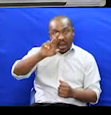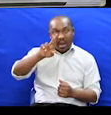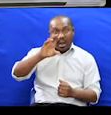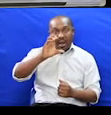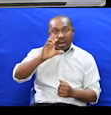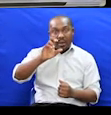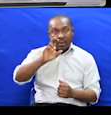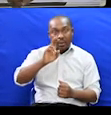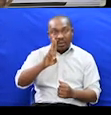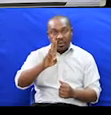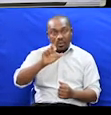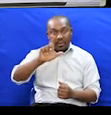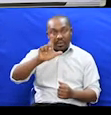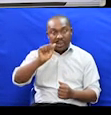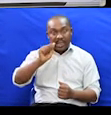at the